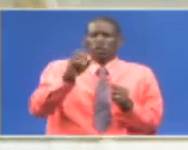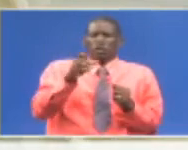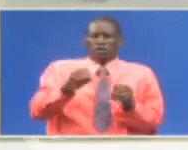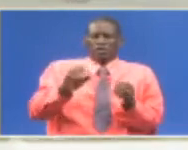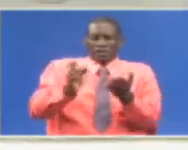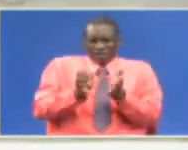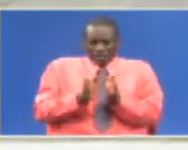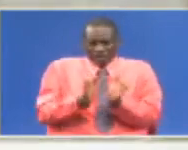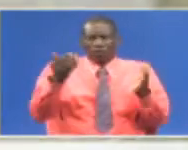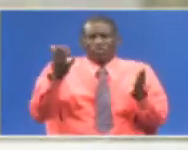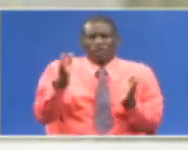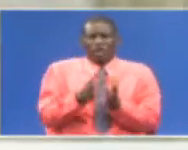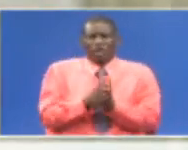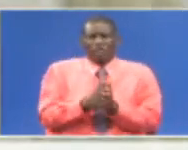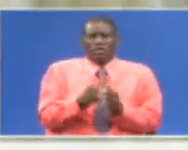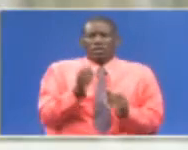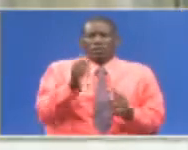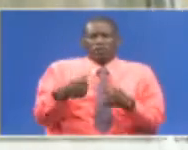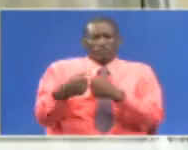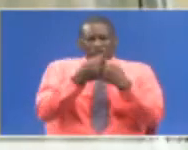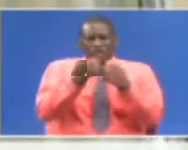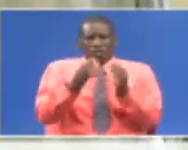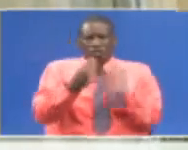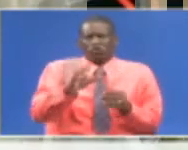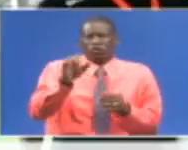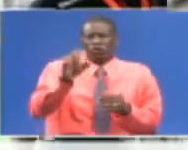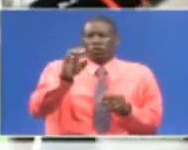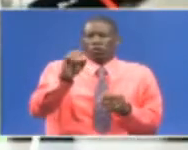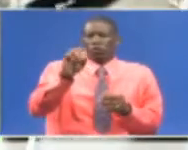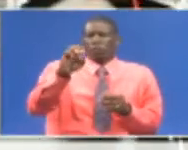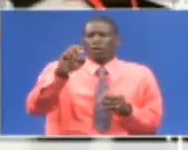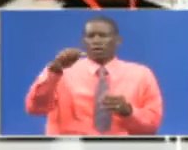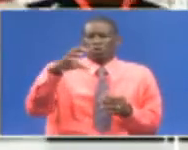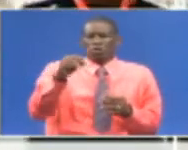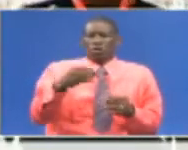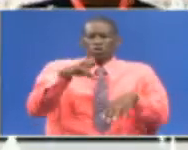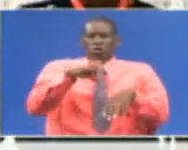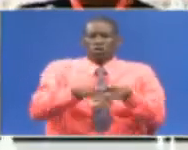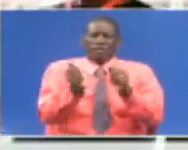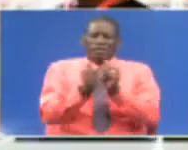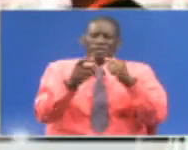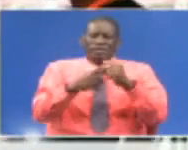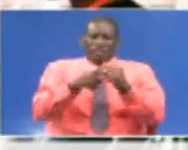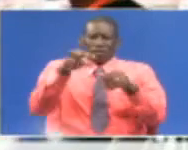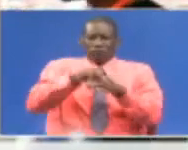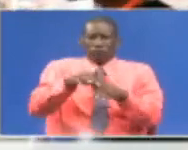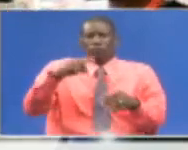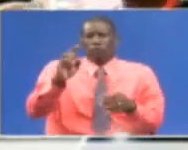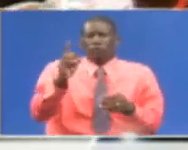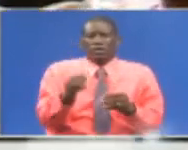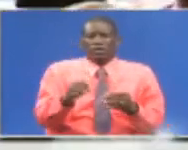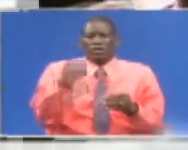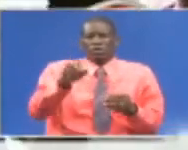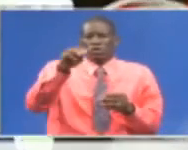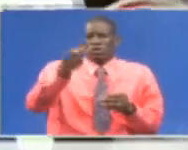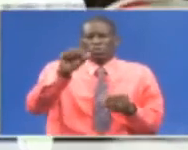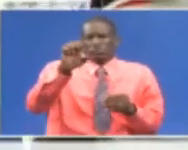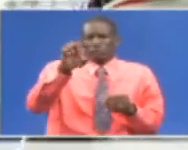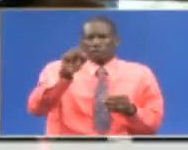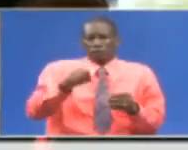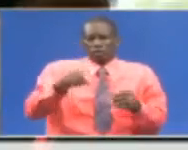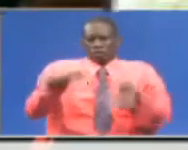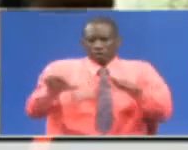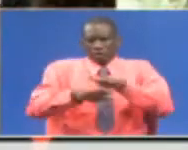General, beating his closest challenger Oscar Mango. Olendo garnered 16 votes, beating Mango by a vote. Moses Ndale will deputize the